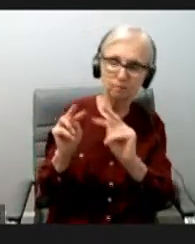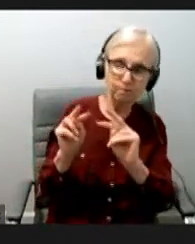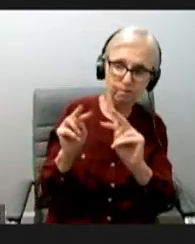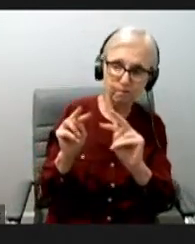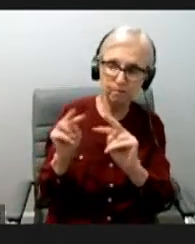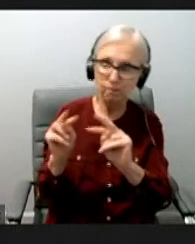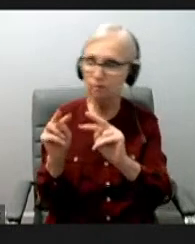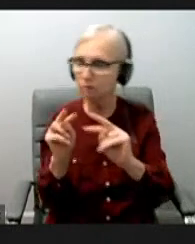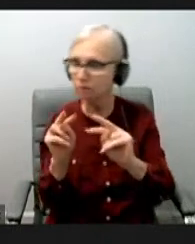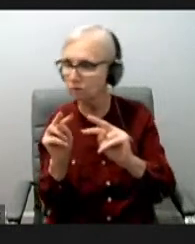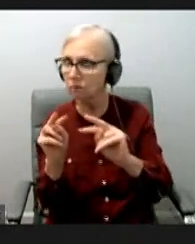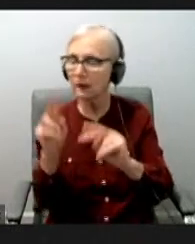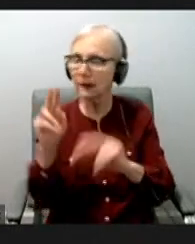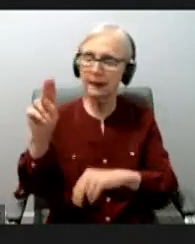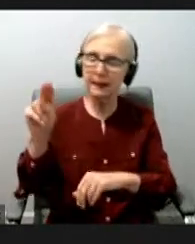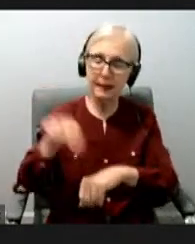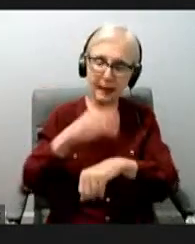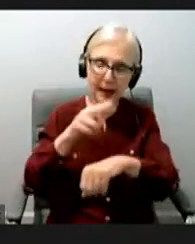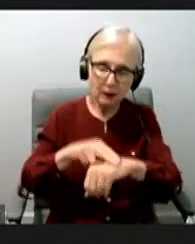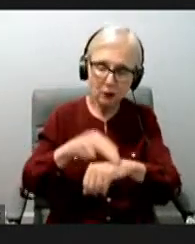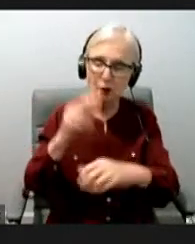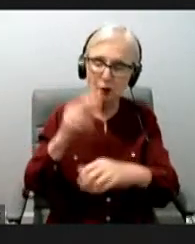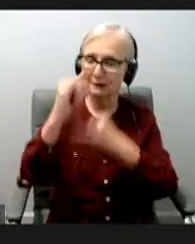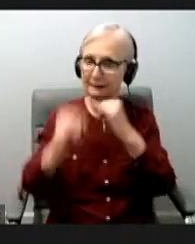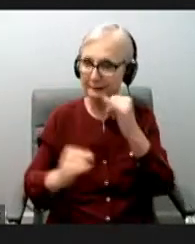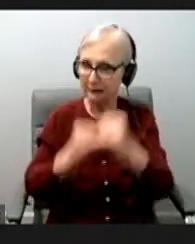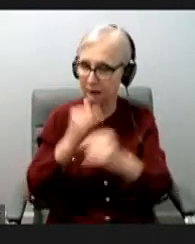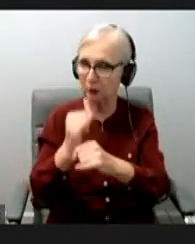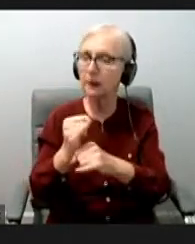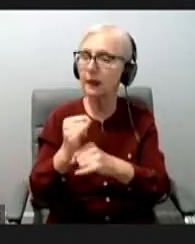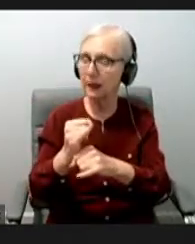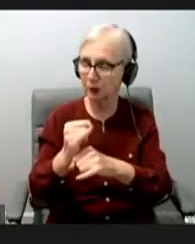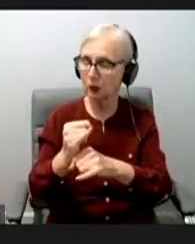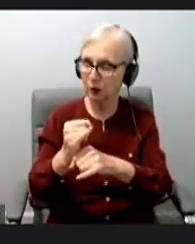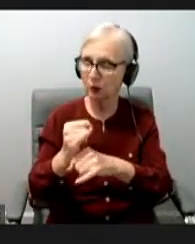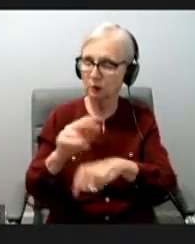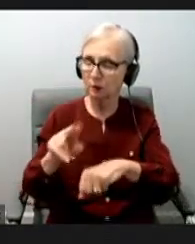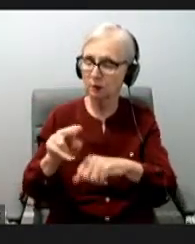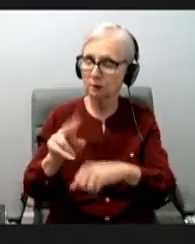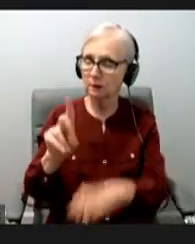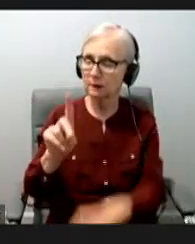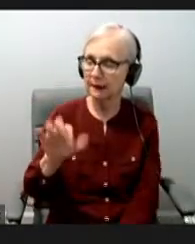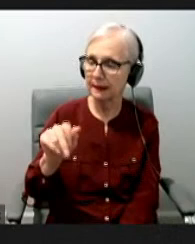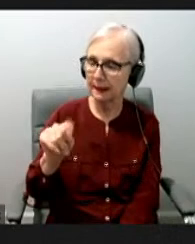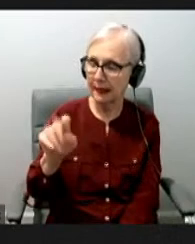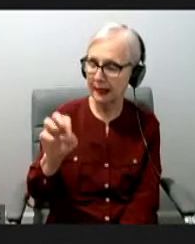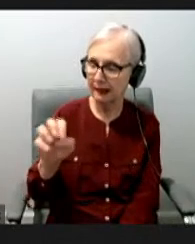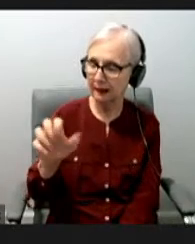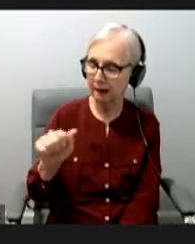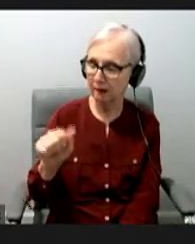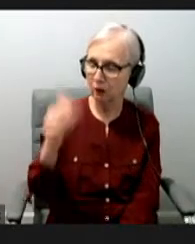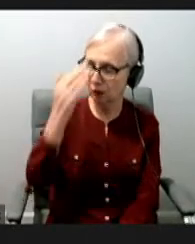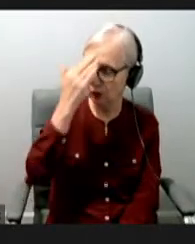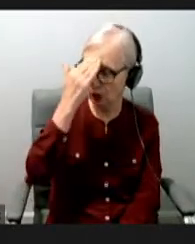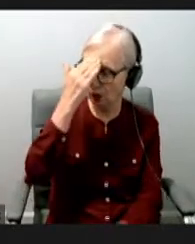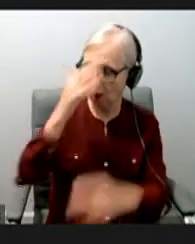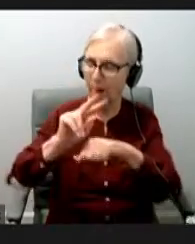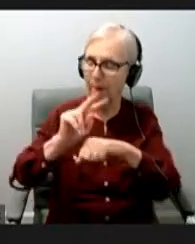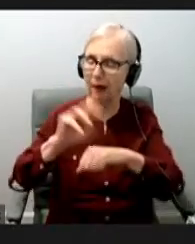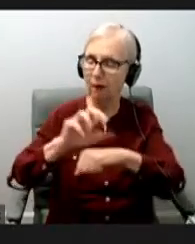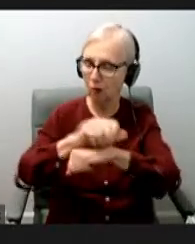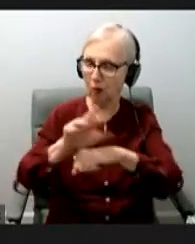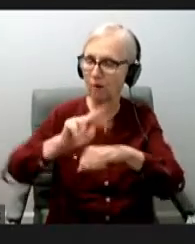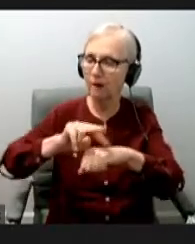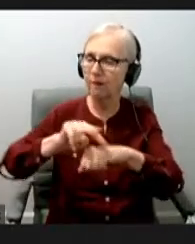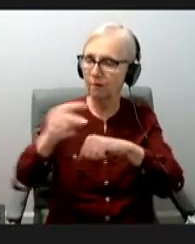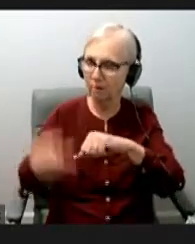and national and international surveillance data to look at what variants are emerging. and spreading across the globe to see how that might change